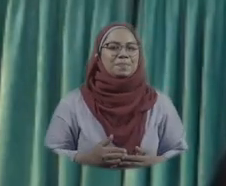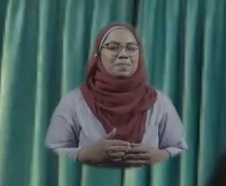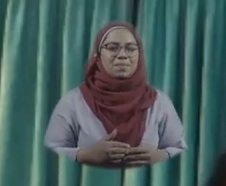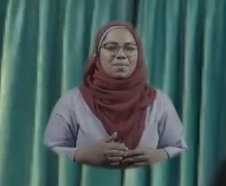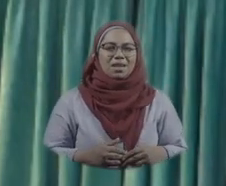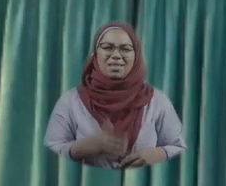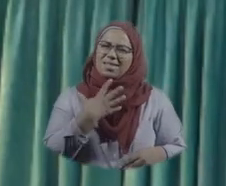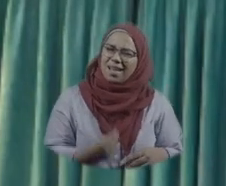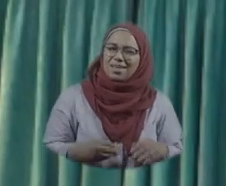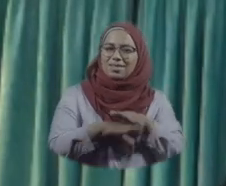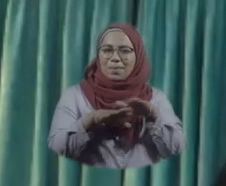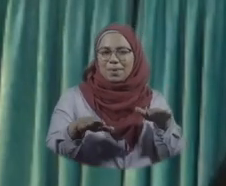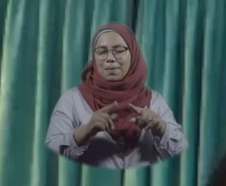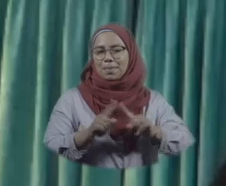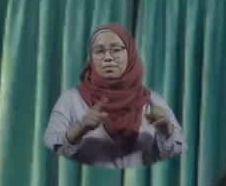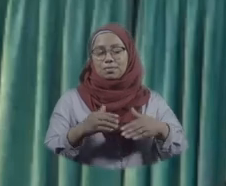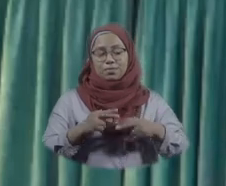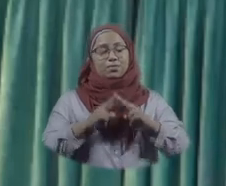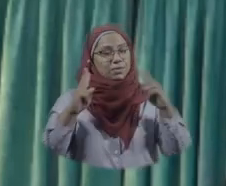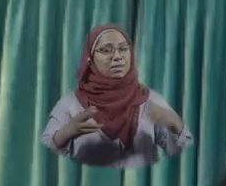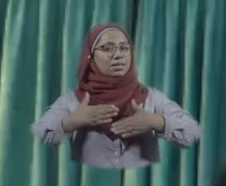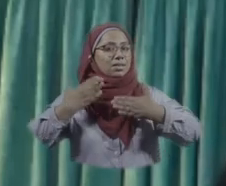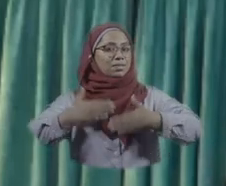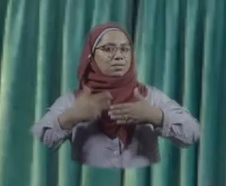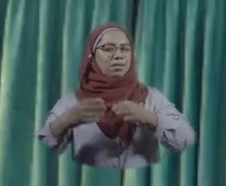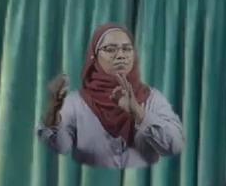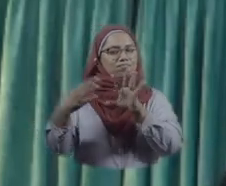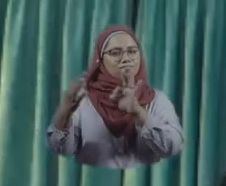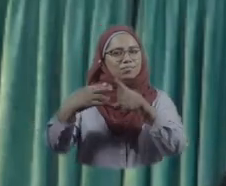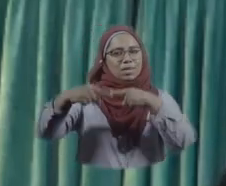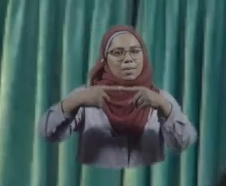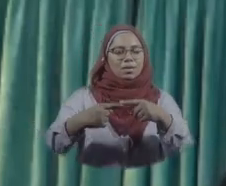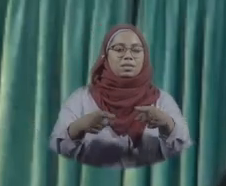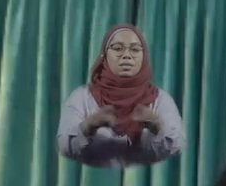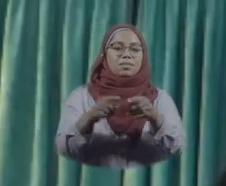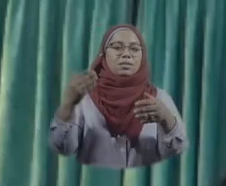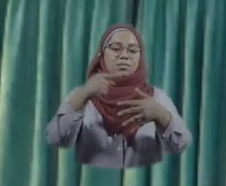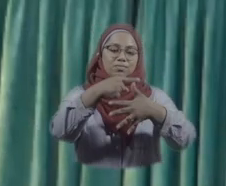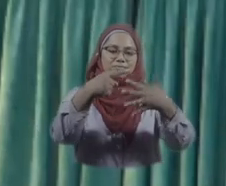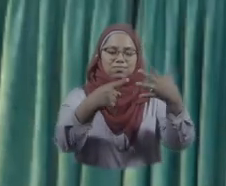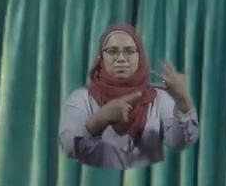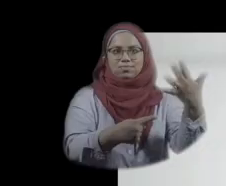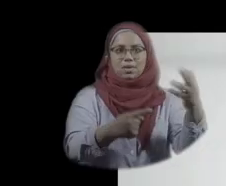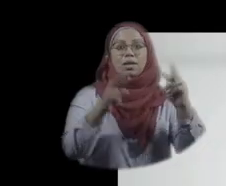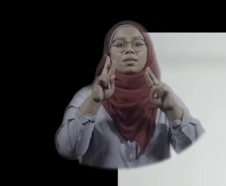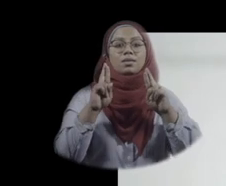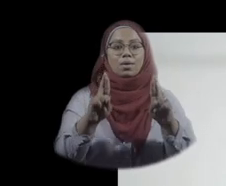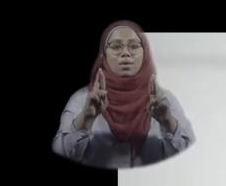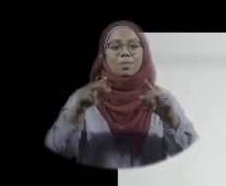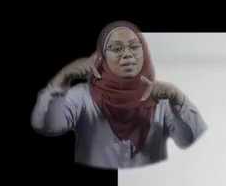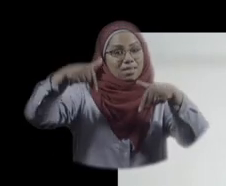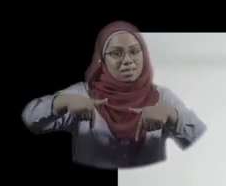to get it. But then again, we really appreciate all the comments that you have given us Korea Korea episode stuck up with, and we hope